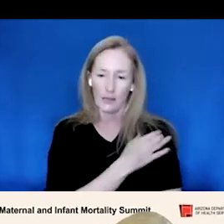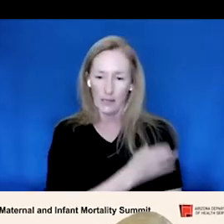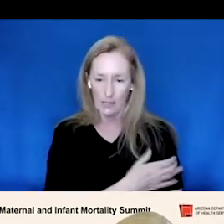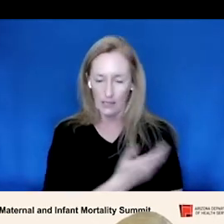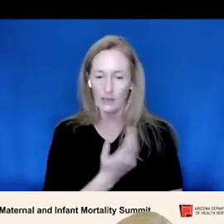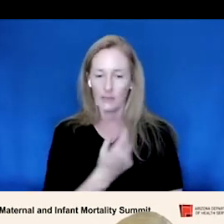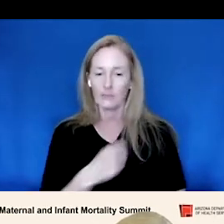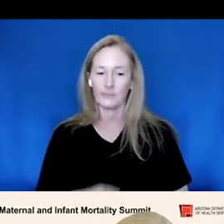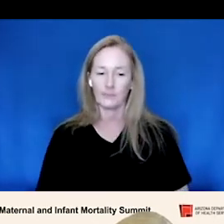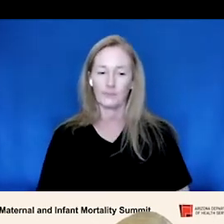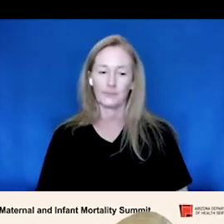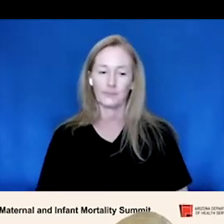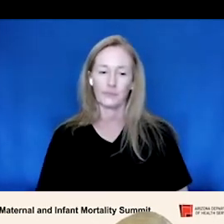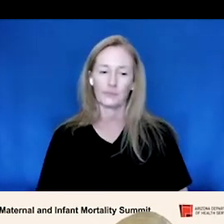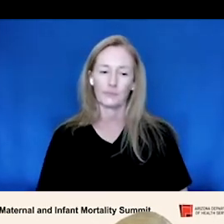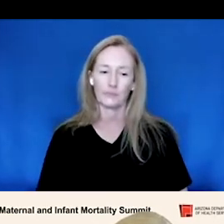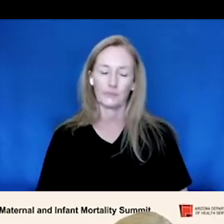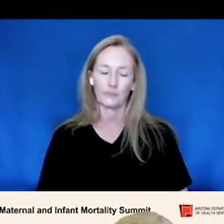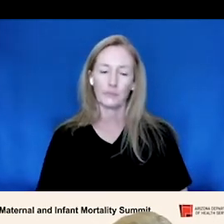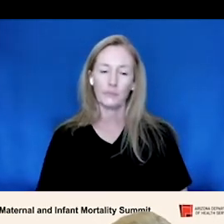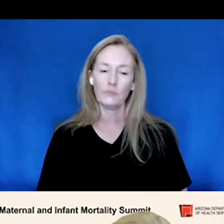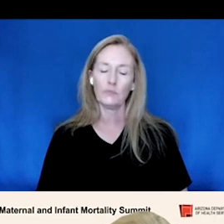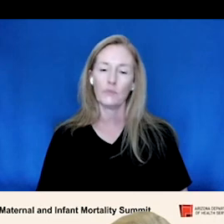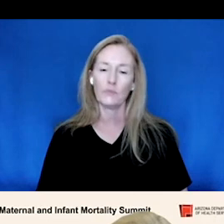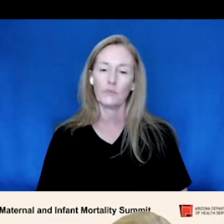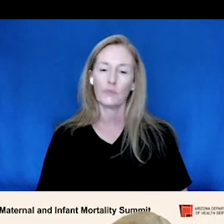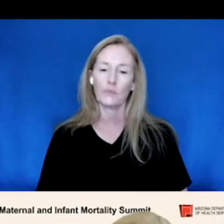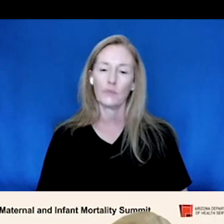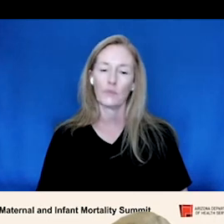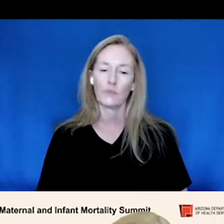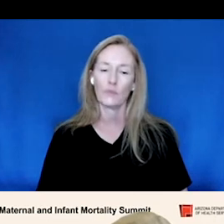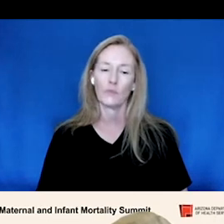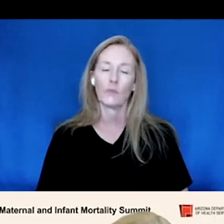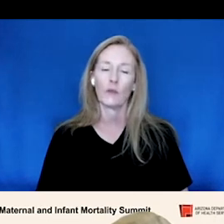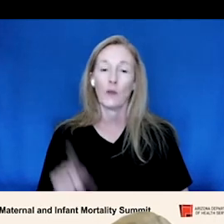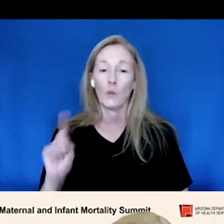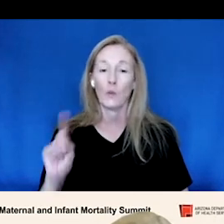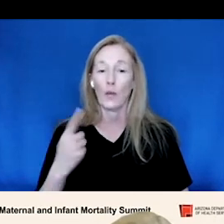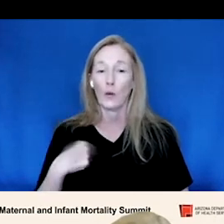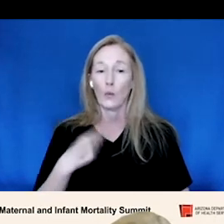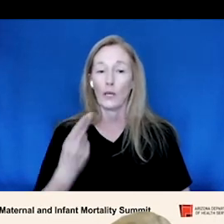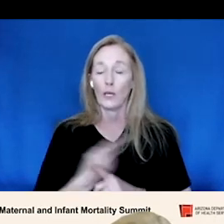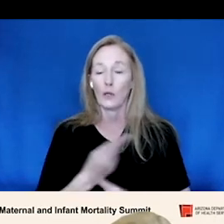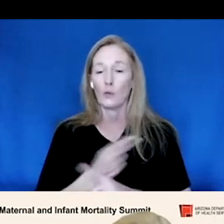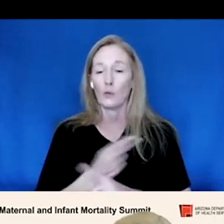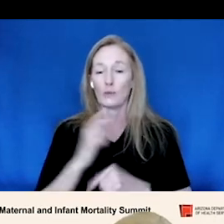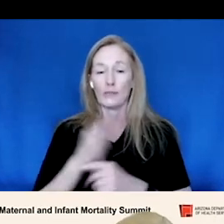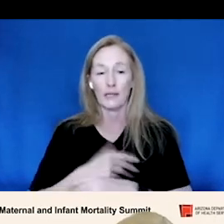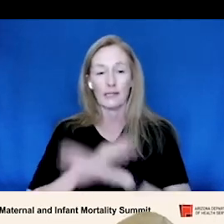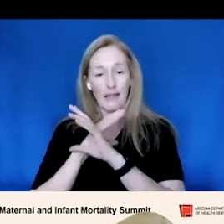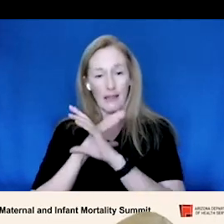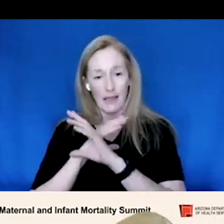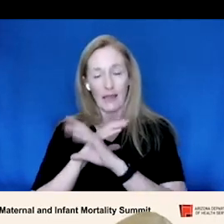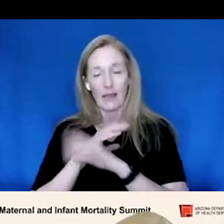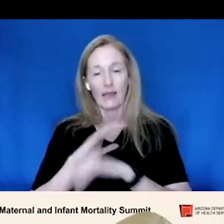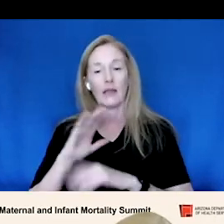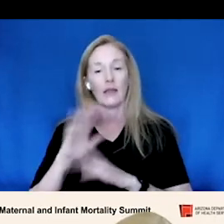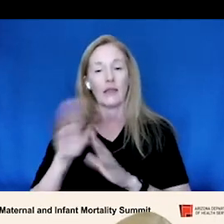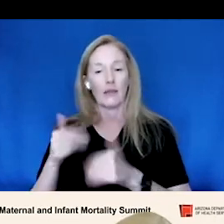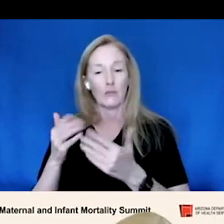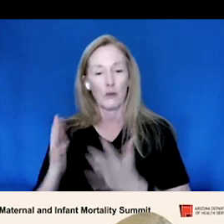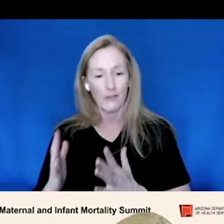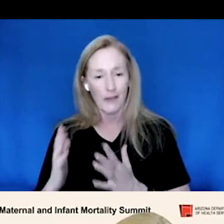Again, where we tied in the telehealth was, our provider and our team, our nurse